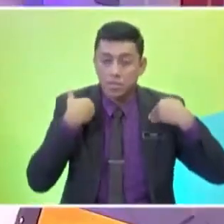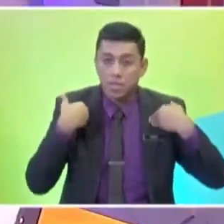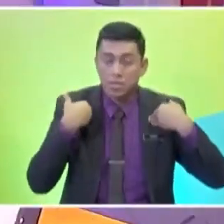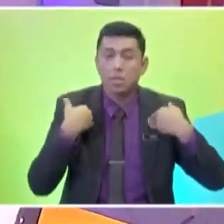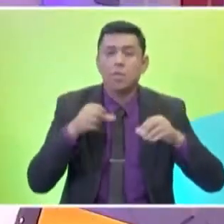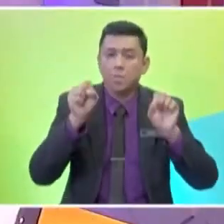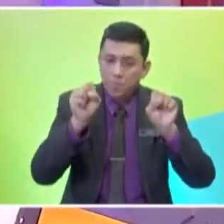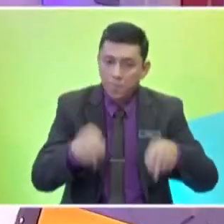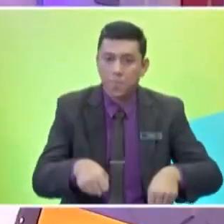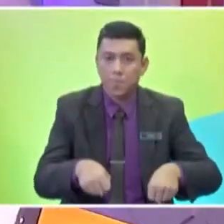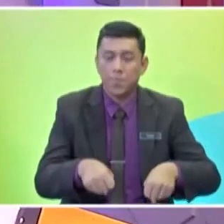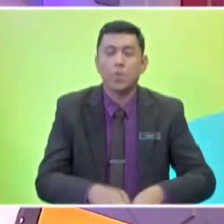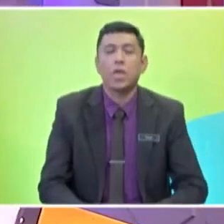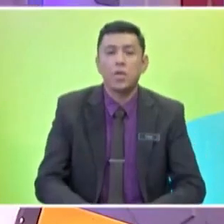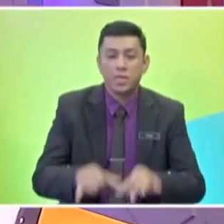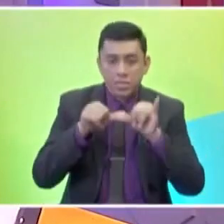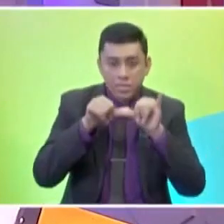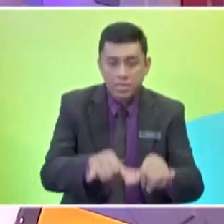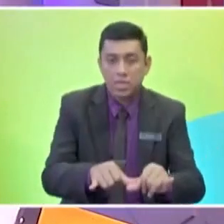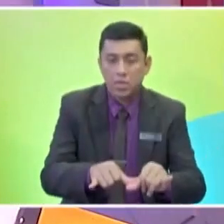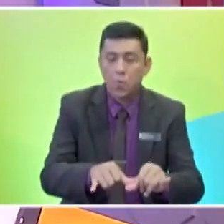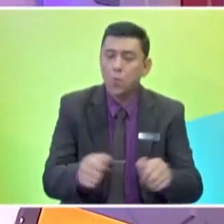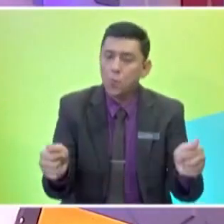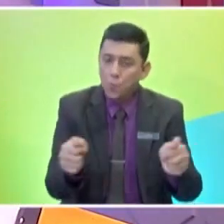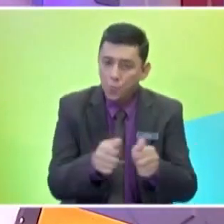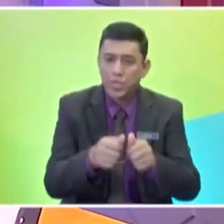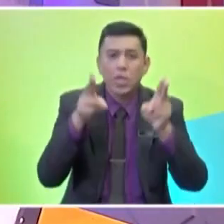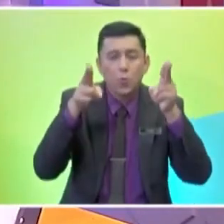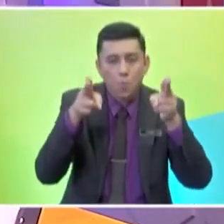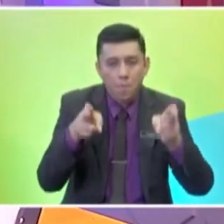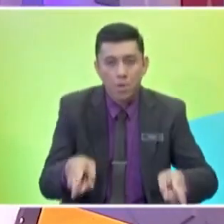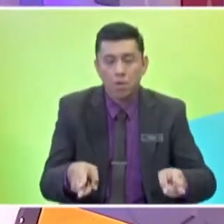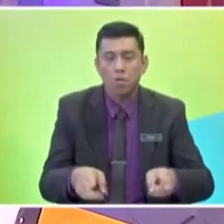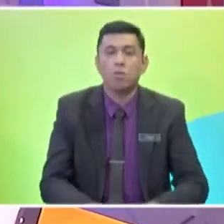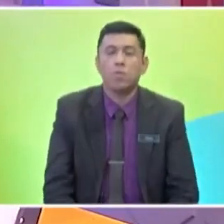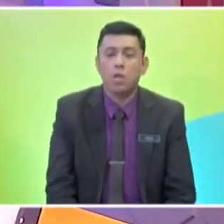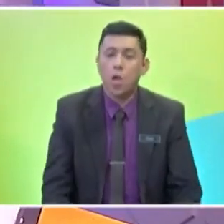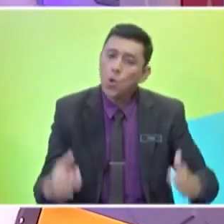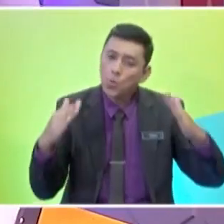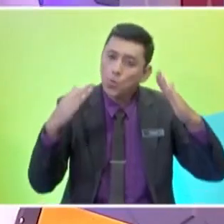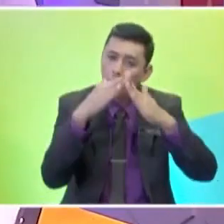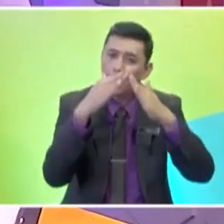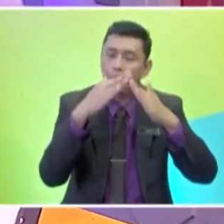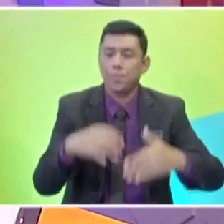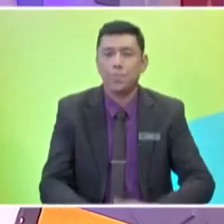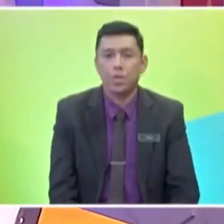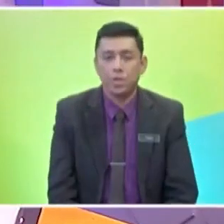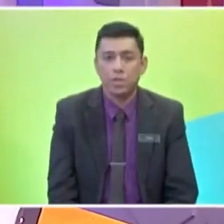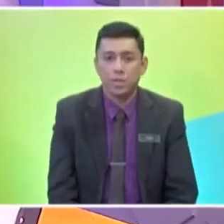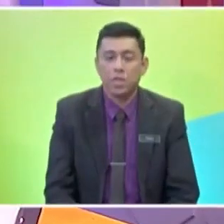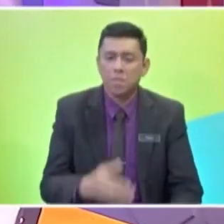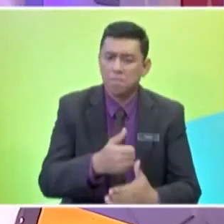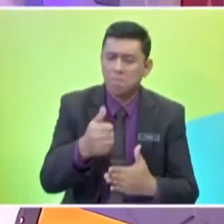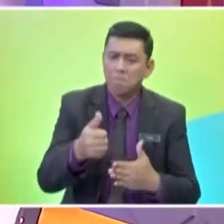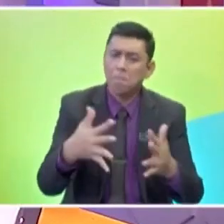that can live and grow among us, with us. They can stay with us at home or maybe at our